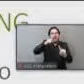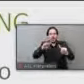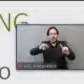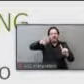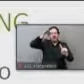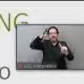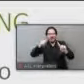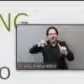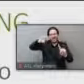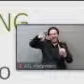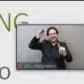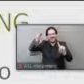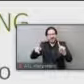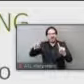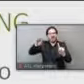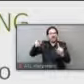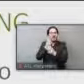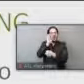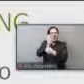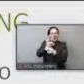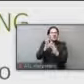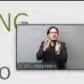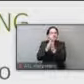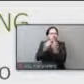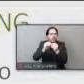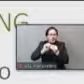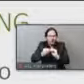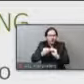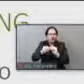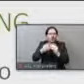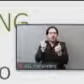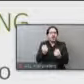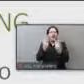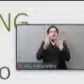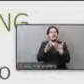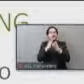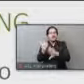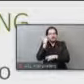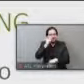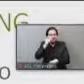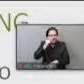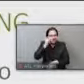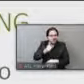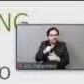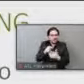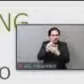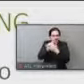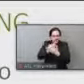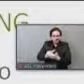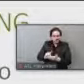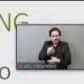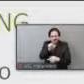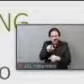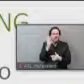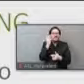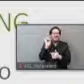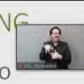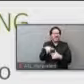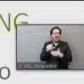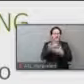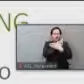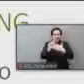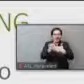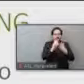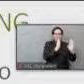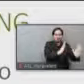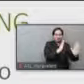small number of deaths each day, but you can see that on a 7-day rolling average